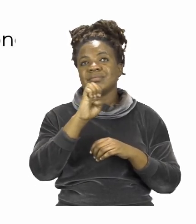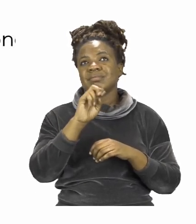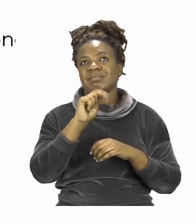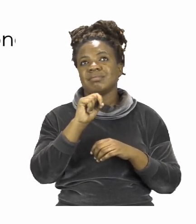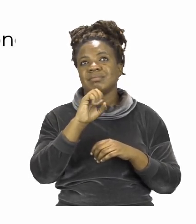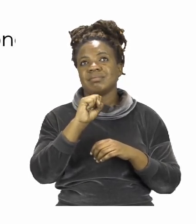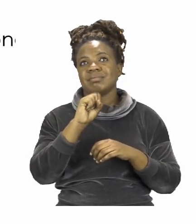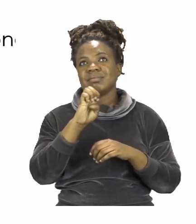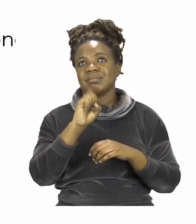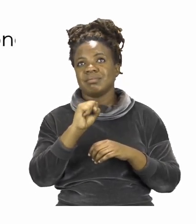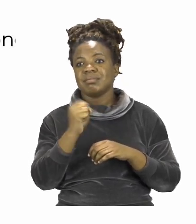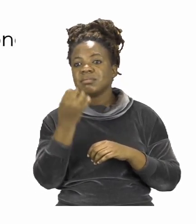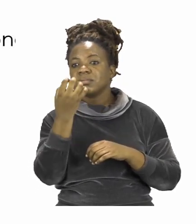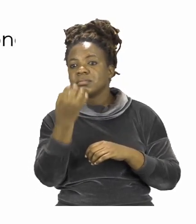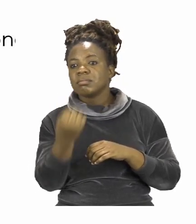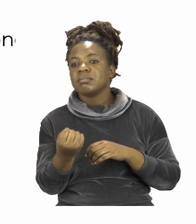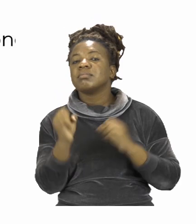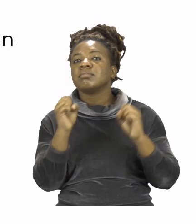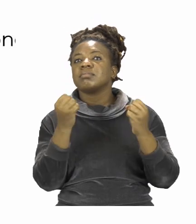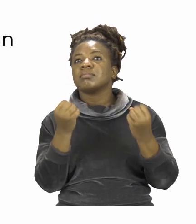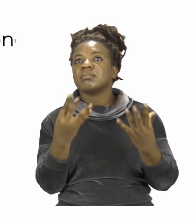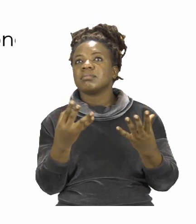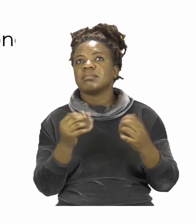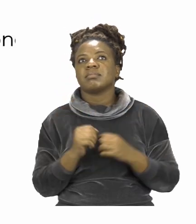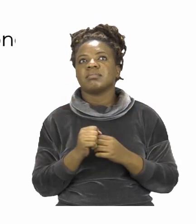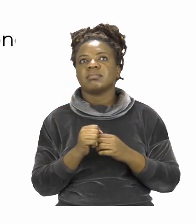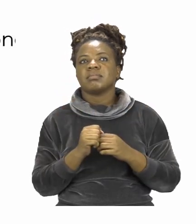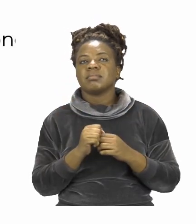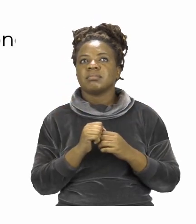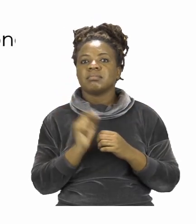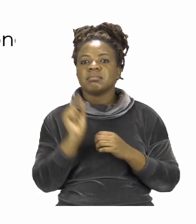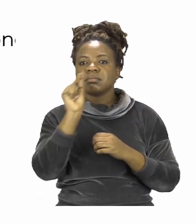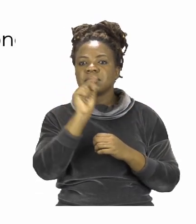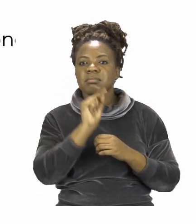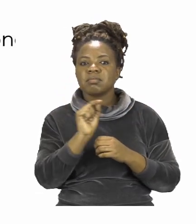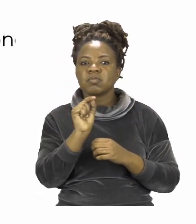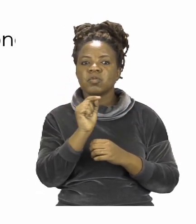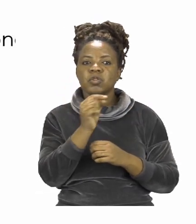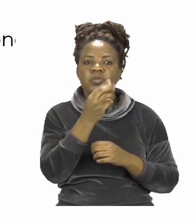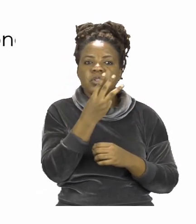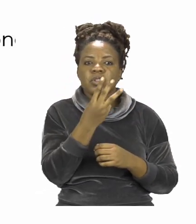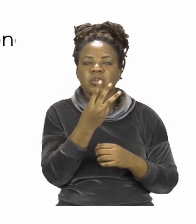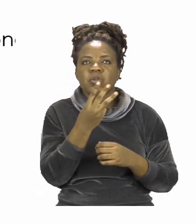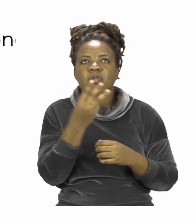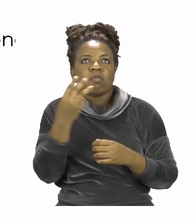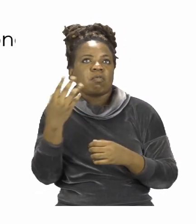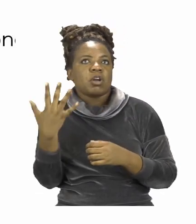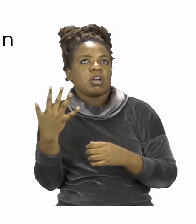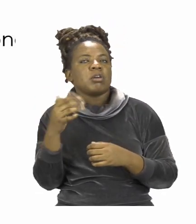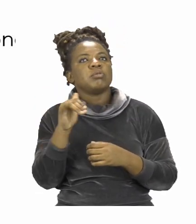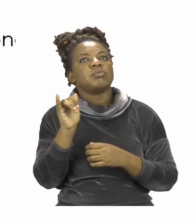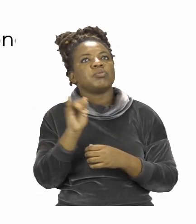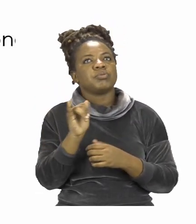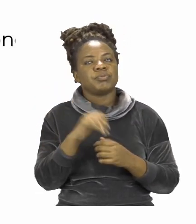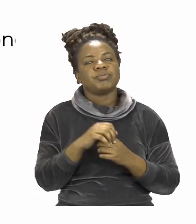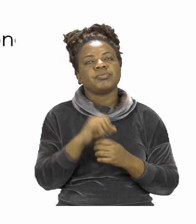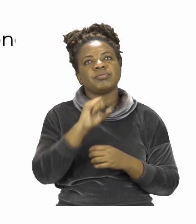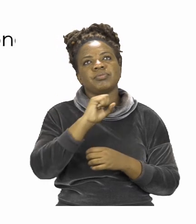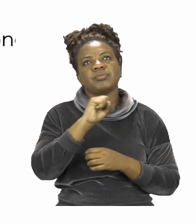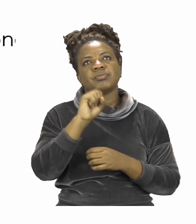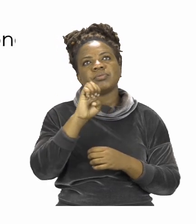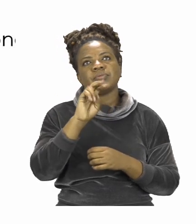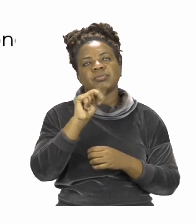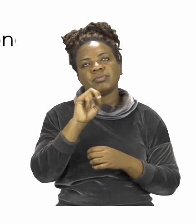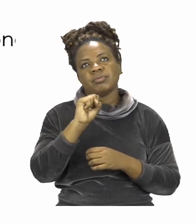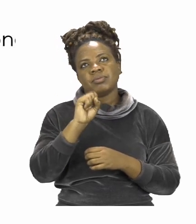you have? Circle the correct one. How many senses do you